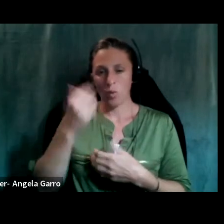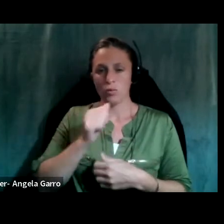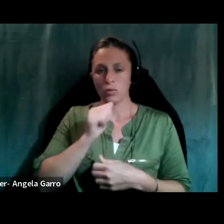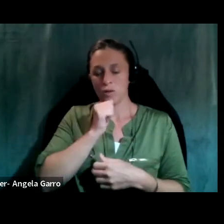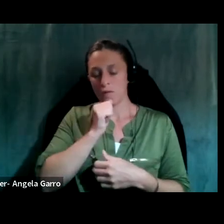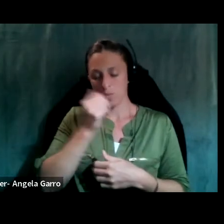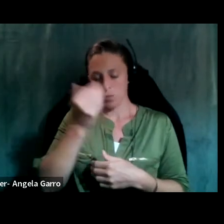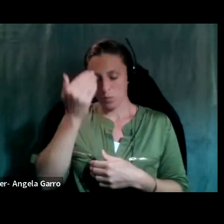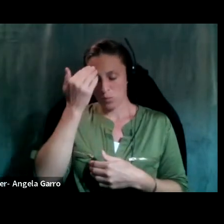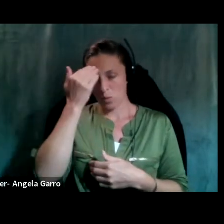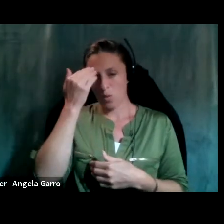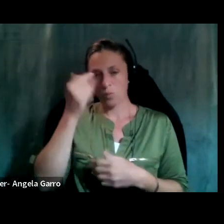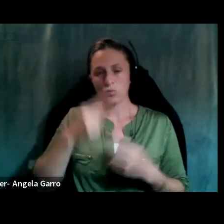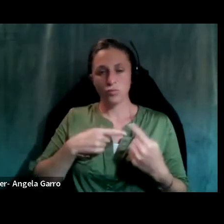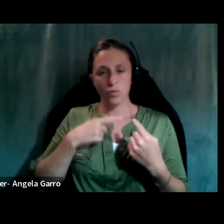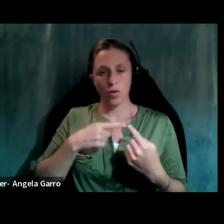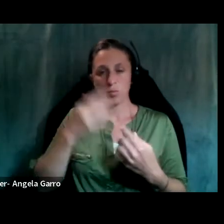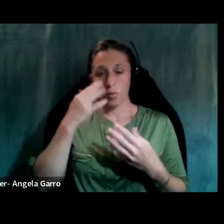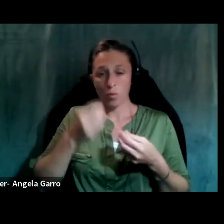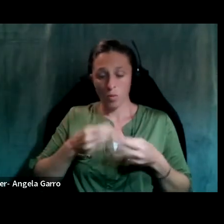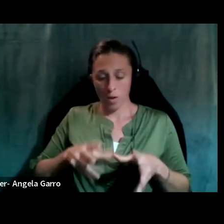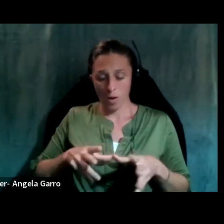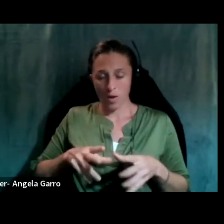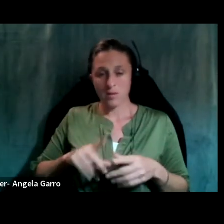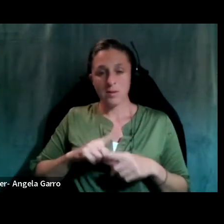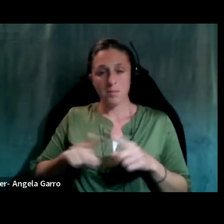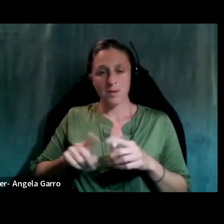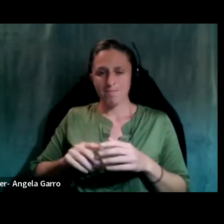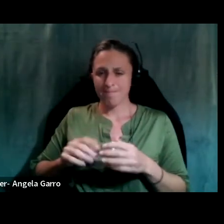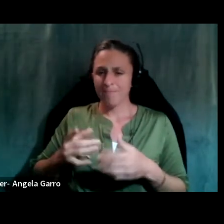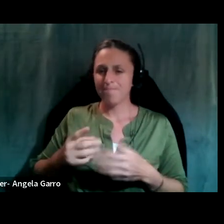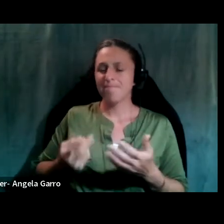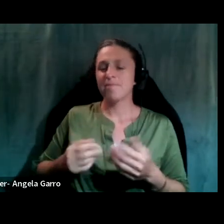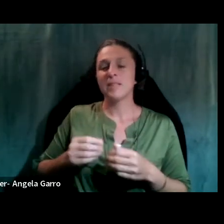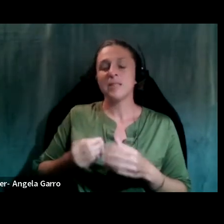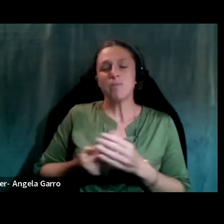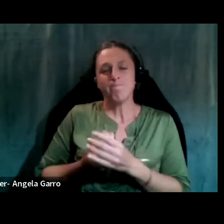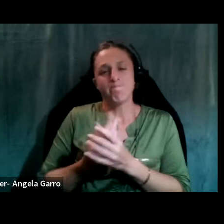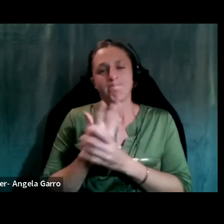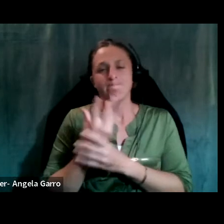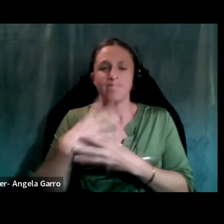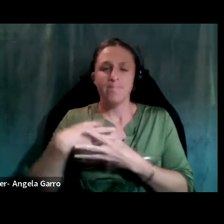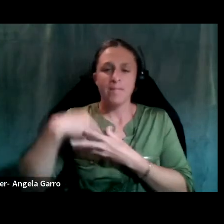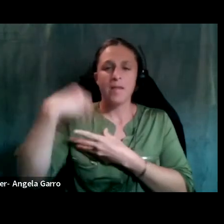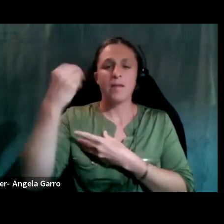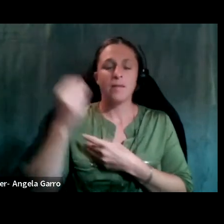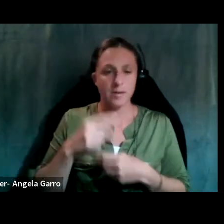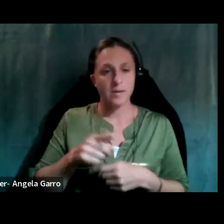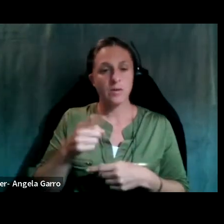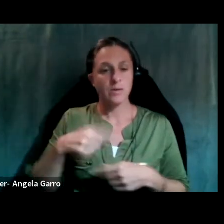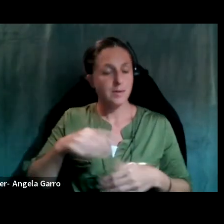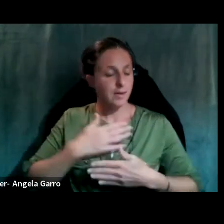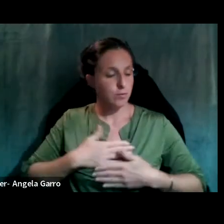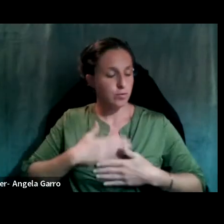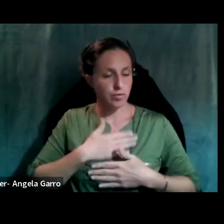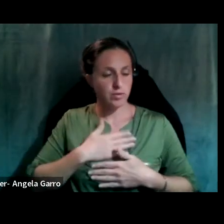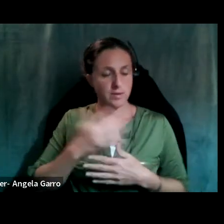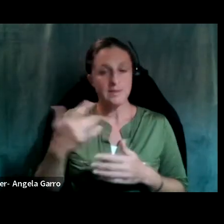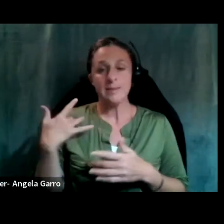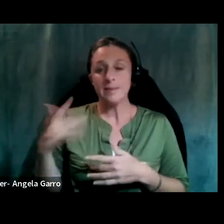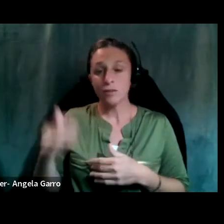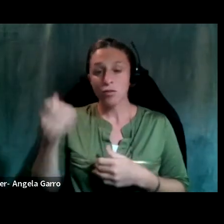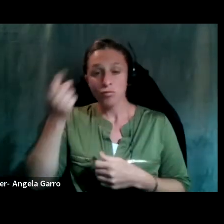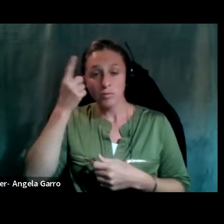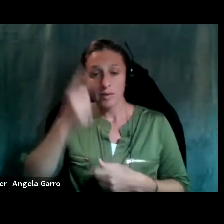struggle, known loss, and have found their way out of the depths. These persons have an appreciation, a sensitivity, and an understanding of life